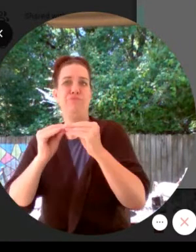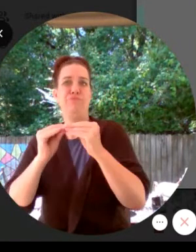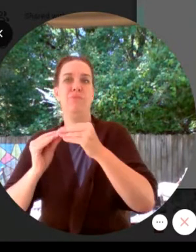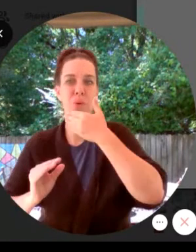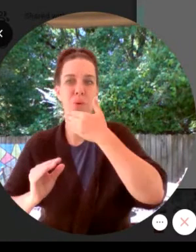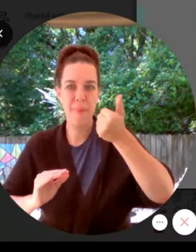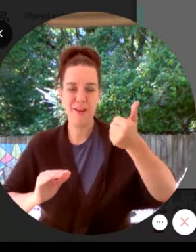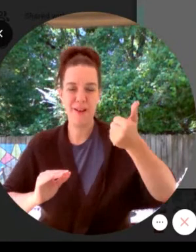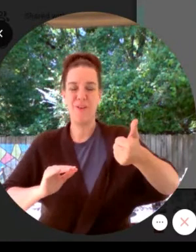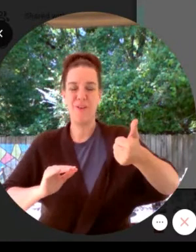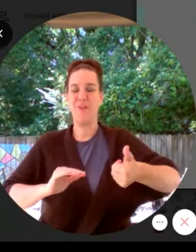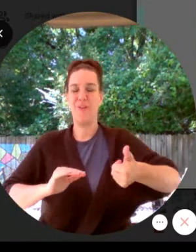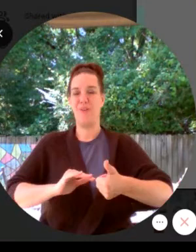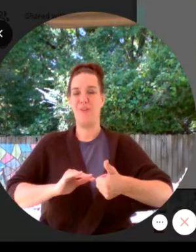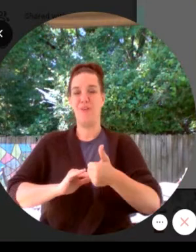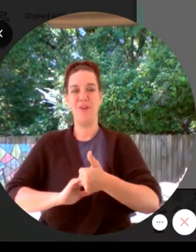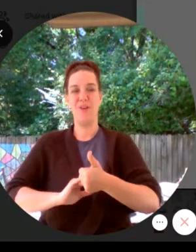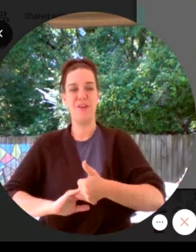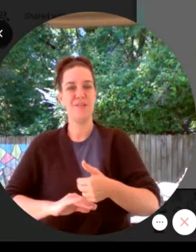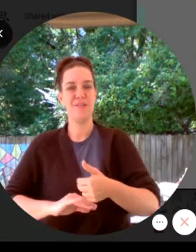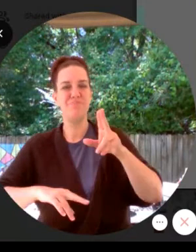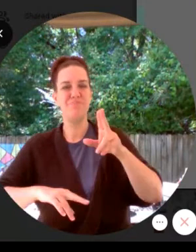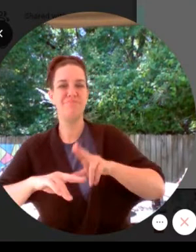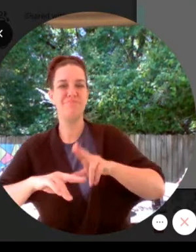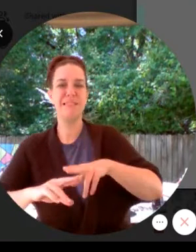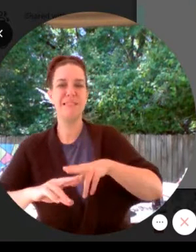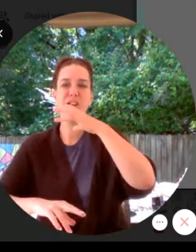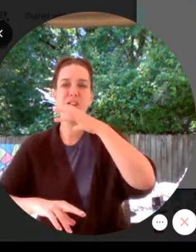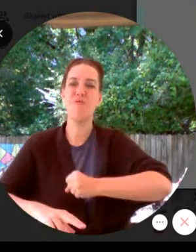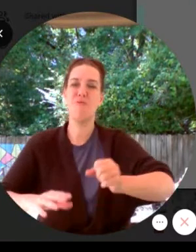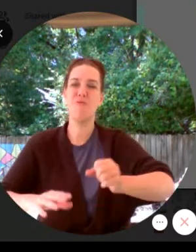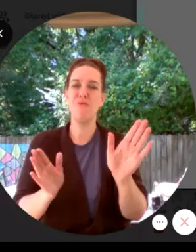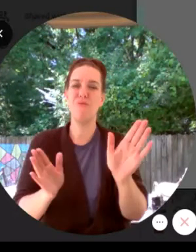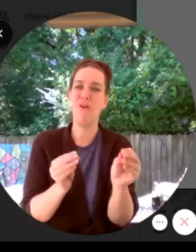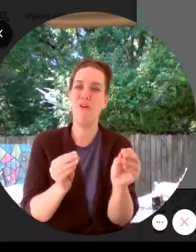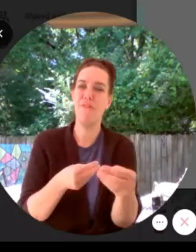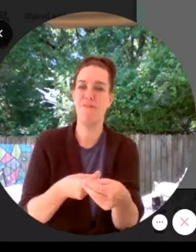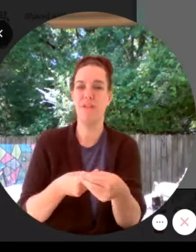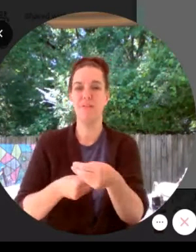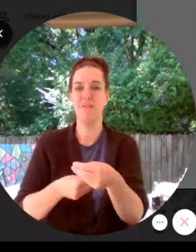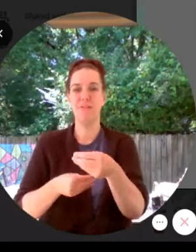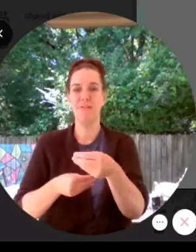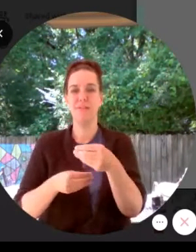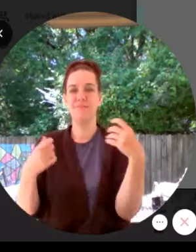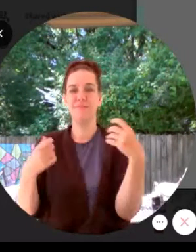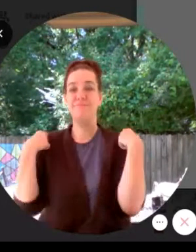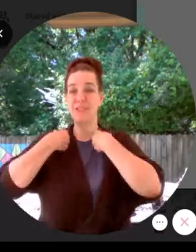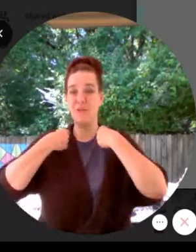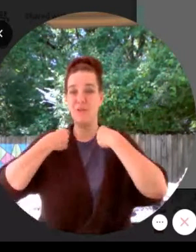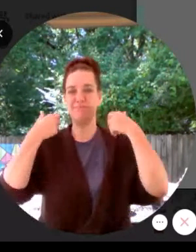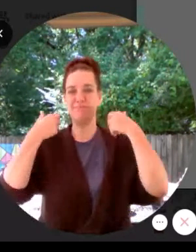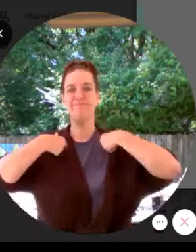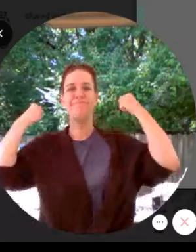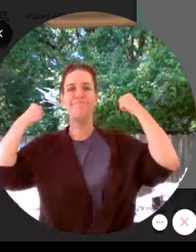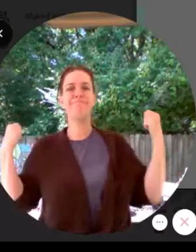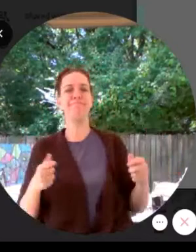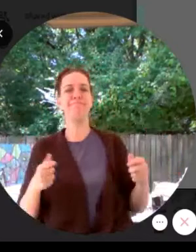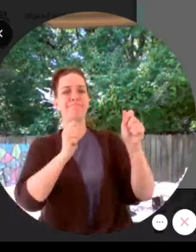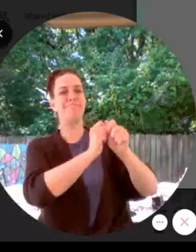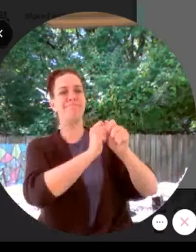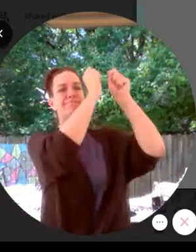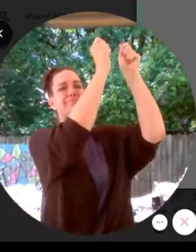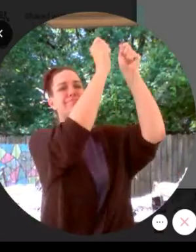be in the old office. He hung up his coat on the old rack and